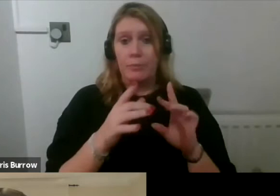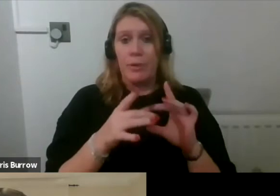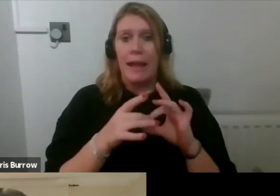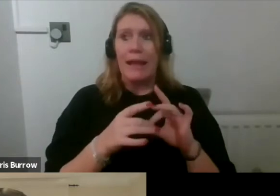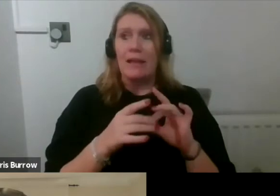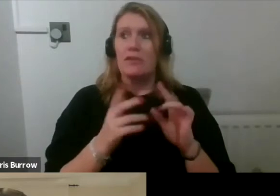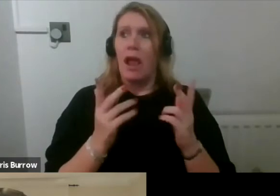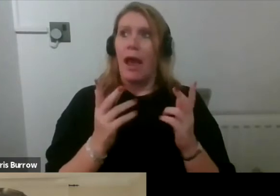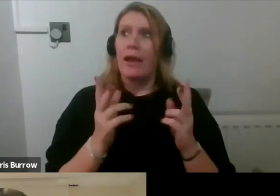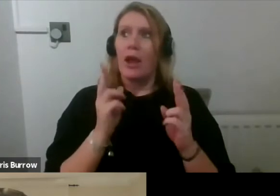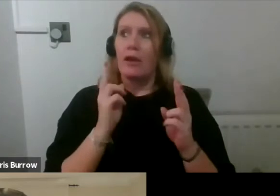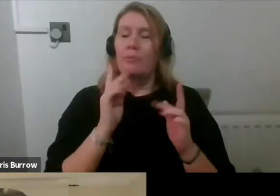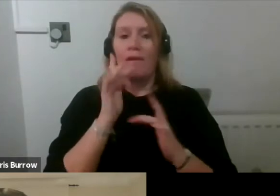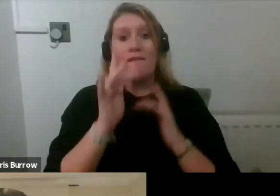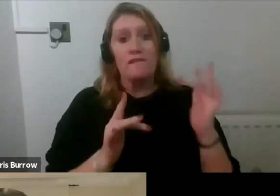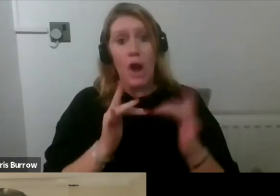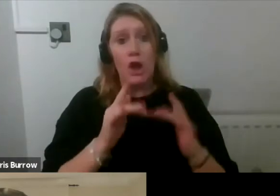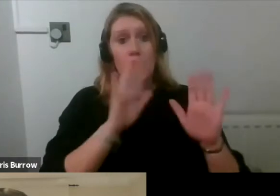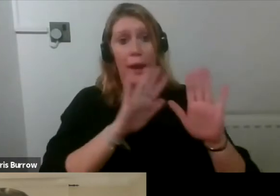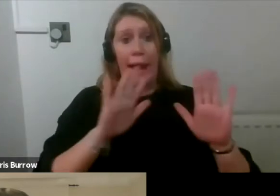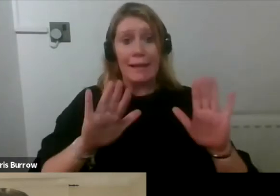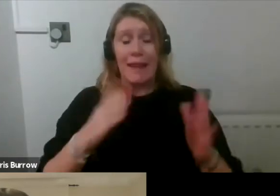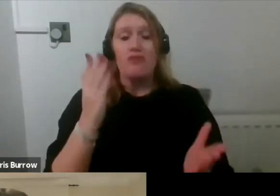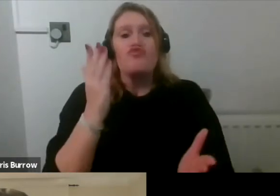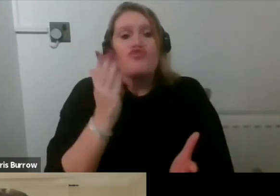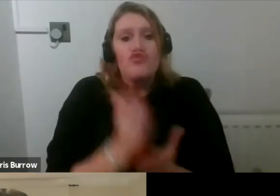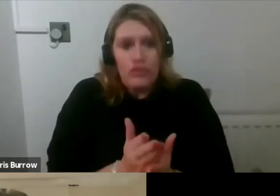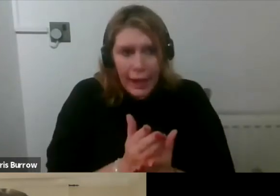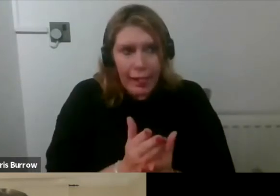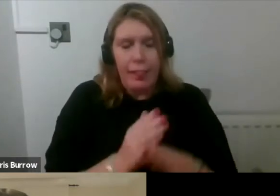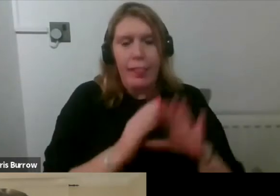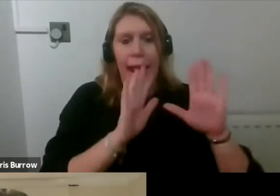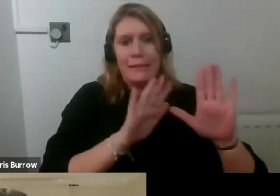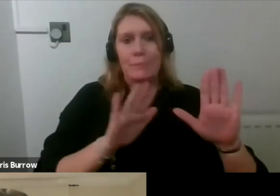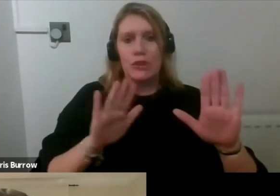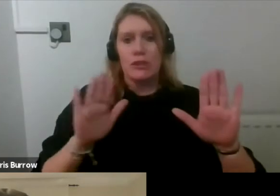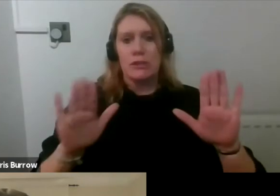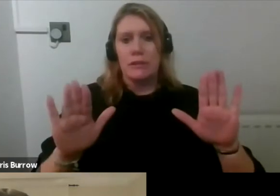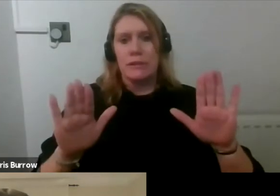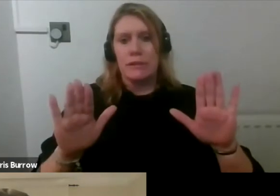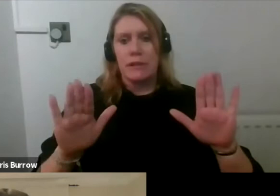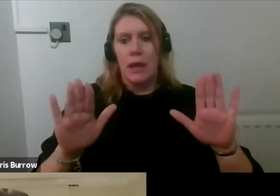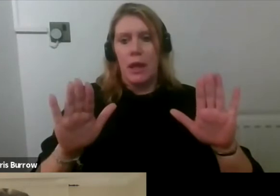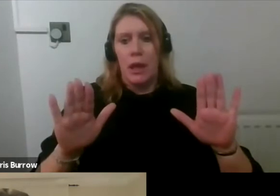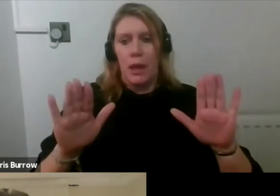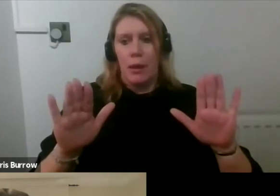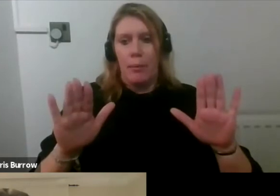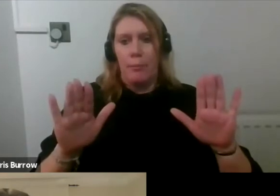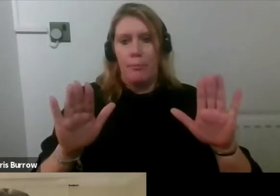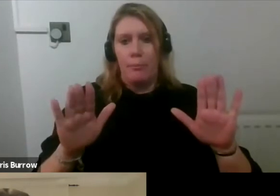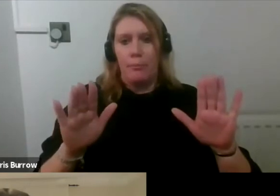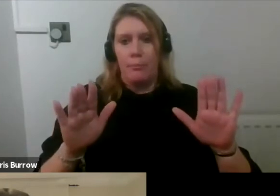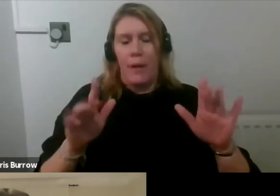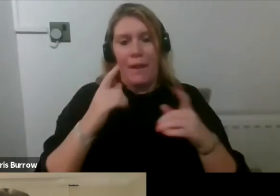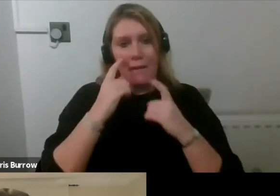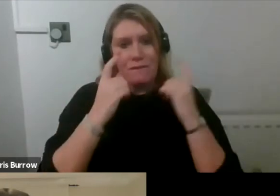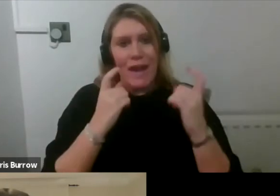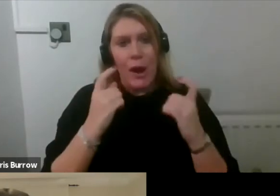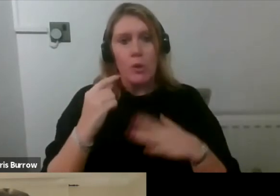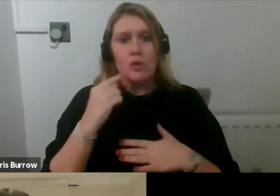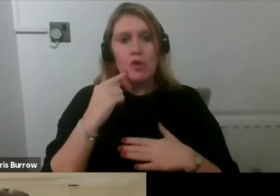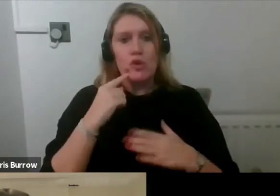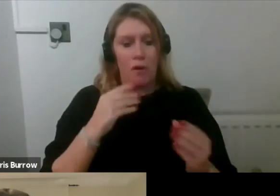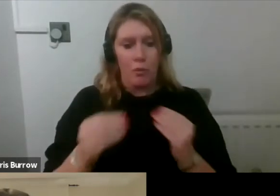they're real exhibitions like yours, they're real exhibitions that have been in real places. But they've found this software, you effectively design your